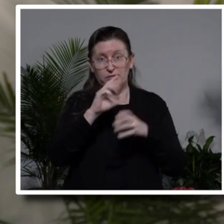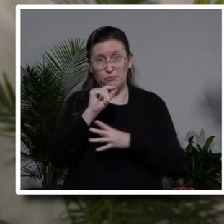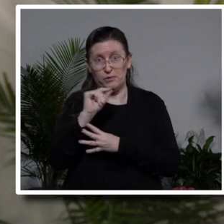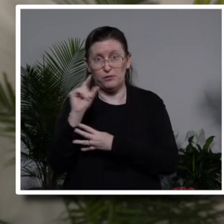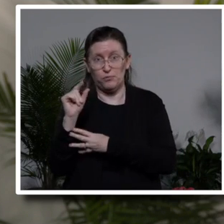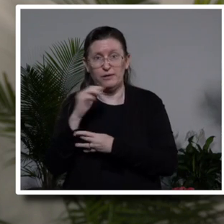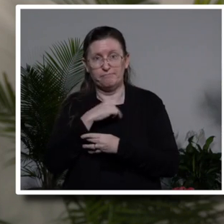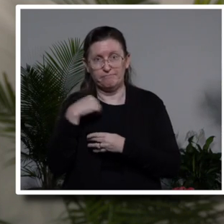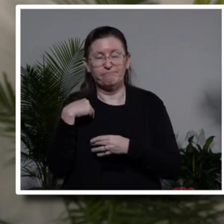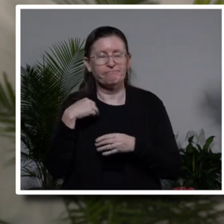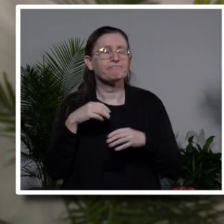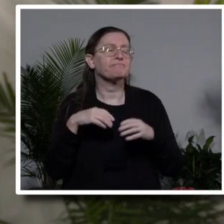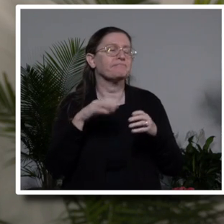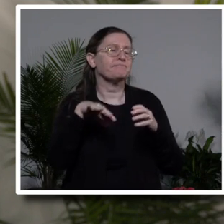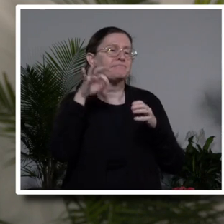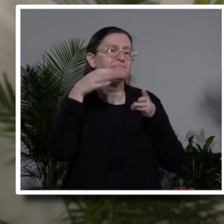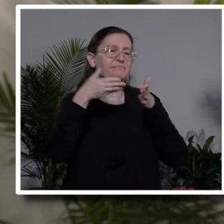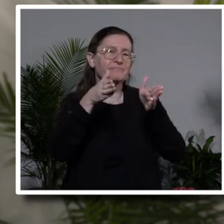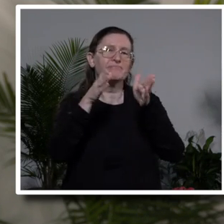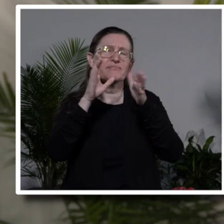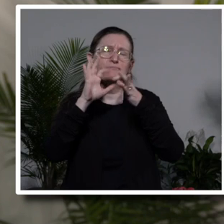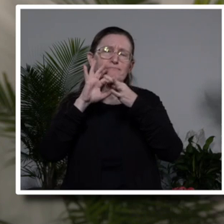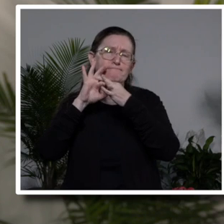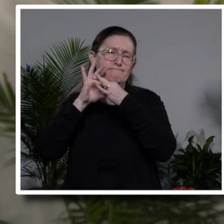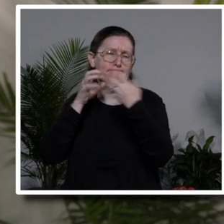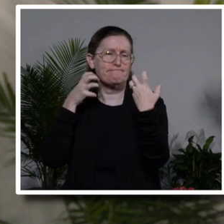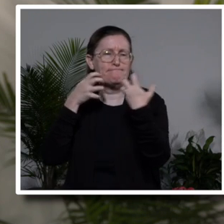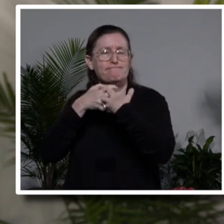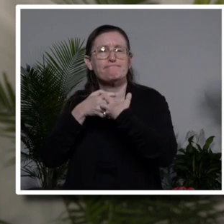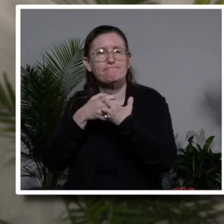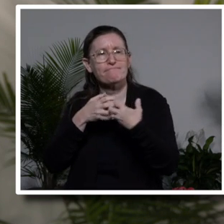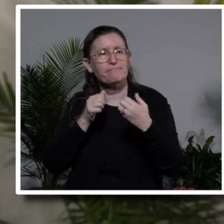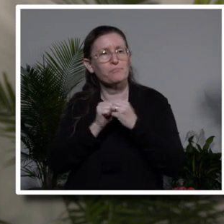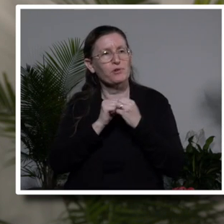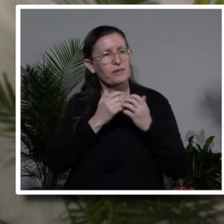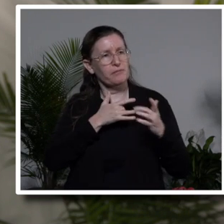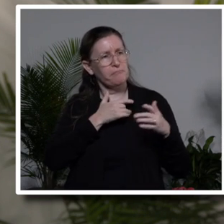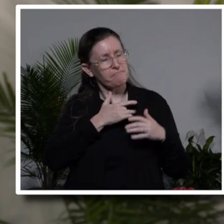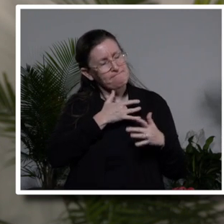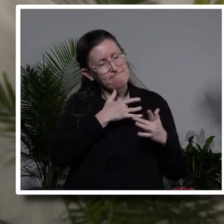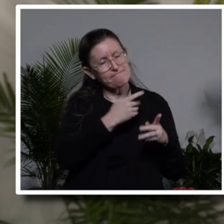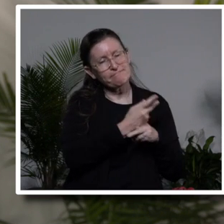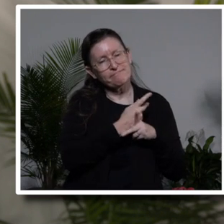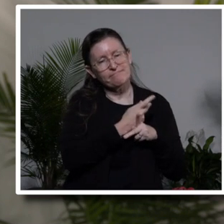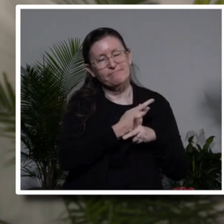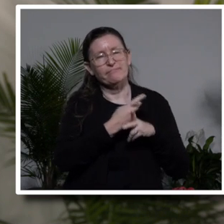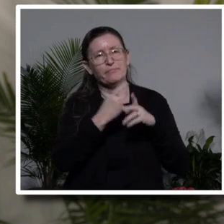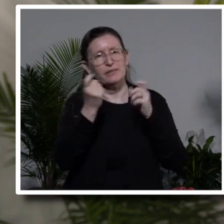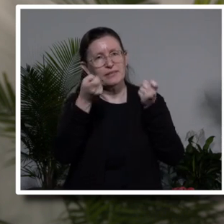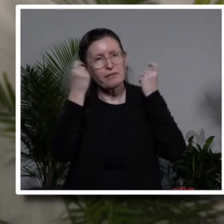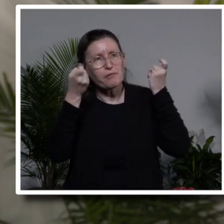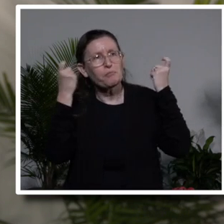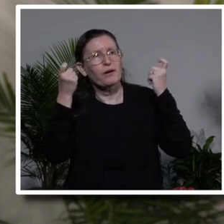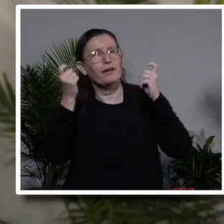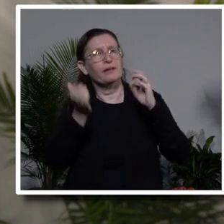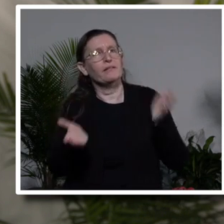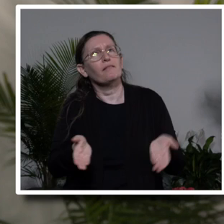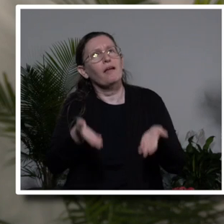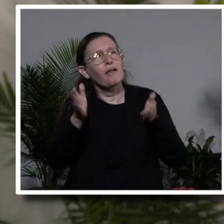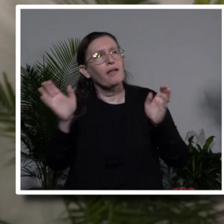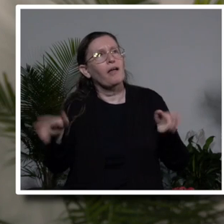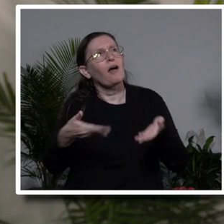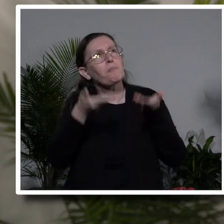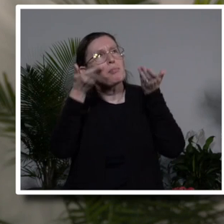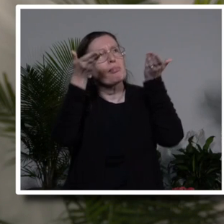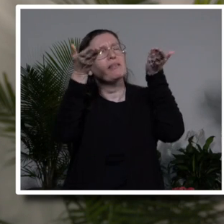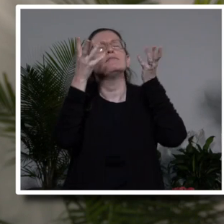2020. Mr. Flunker found ways to genuinely connect with compassion, celebrate and congratulate, as well as uplift and